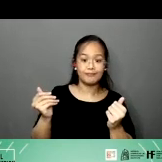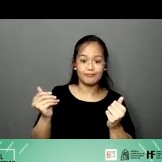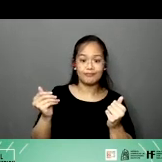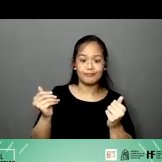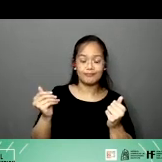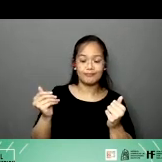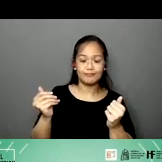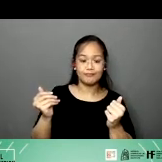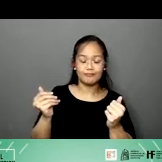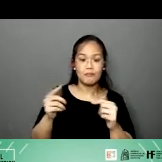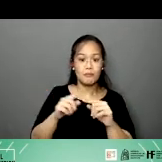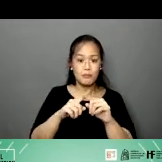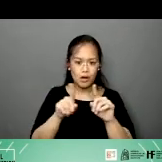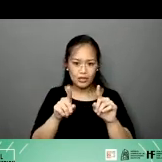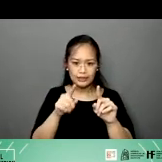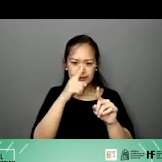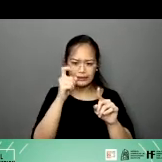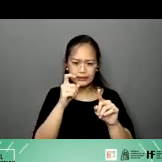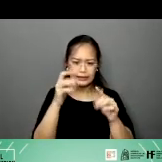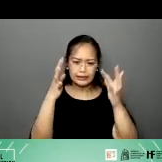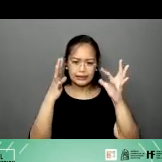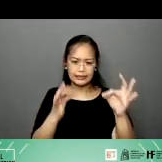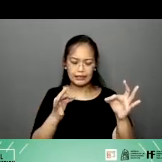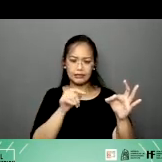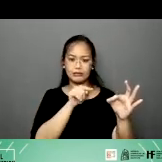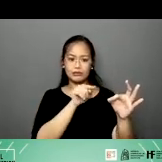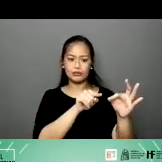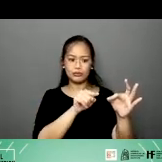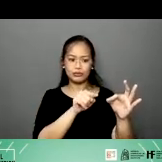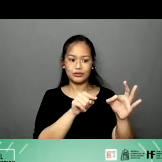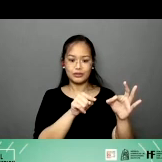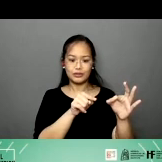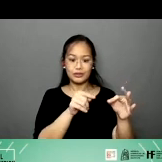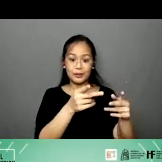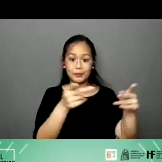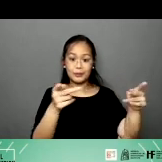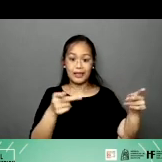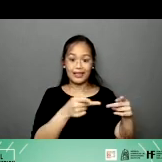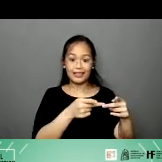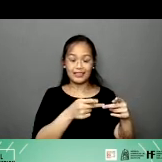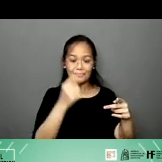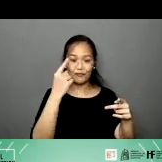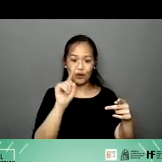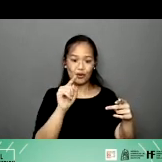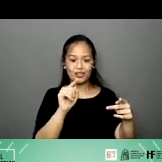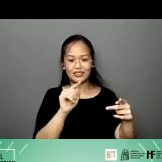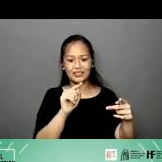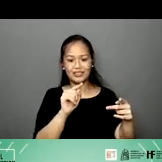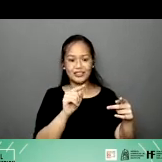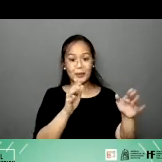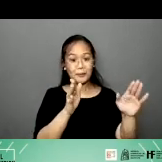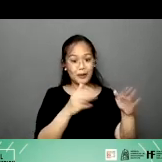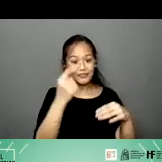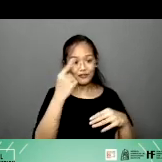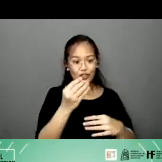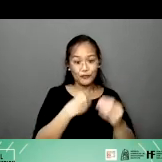factors. But because they've chosen to position it in a particular niche, which is for secondary packaging or for trays and boxes for food